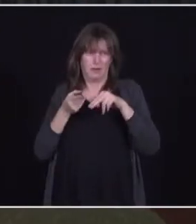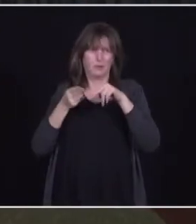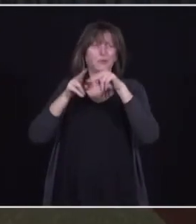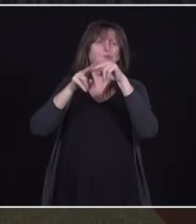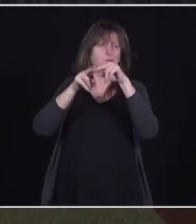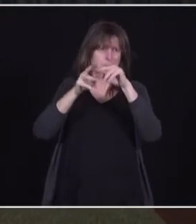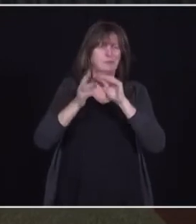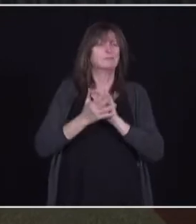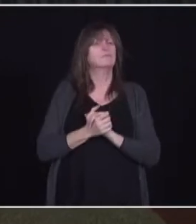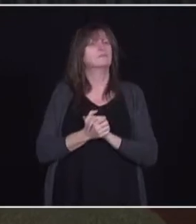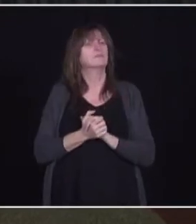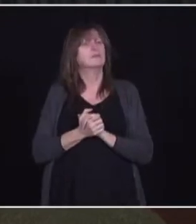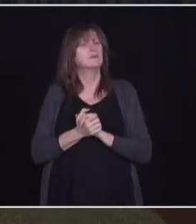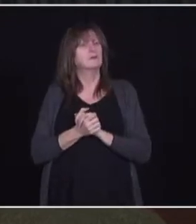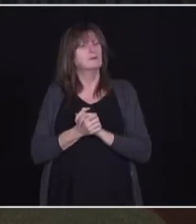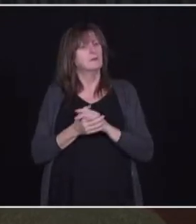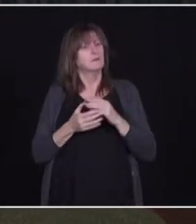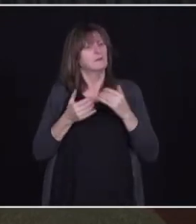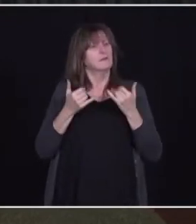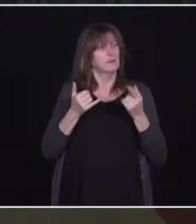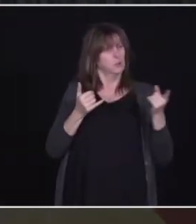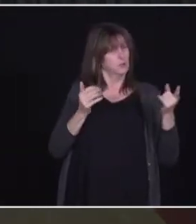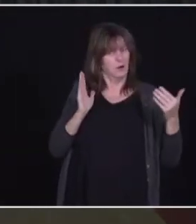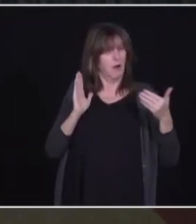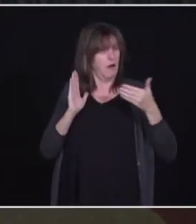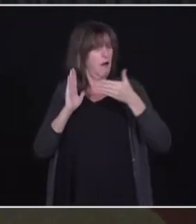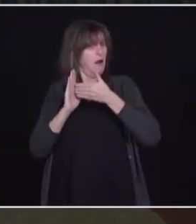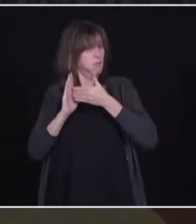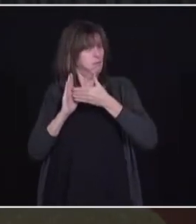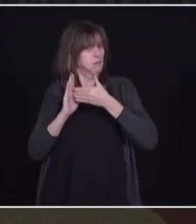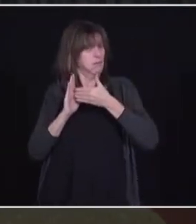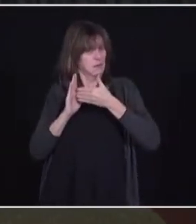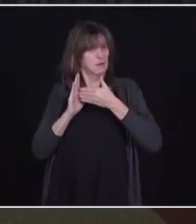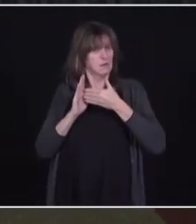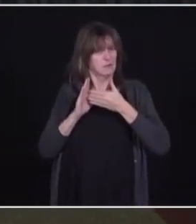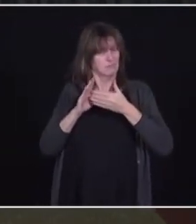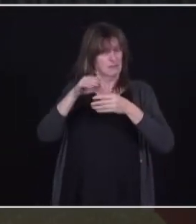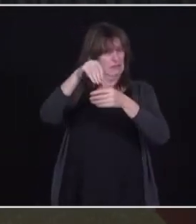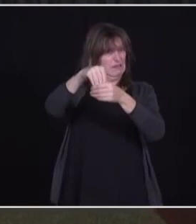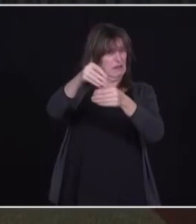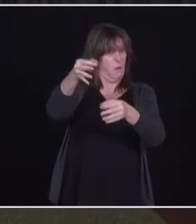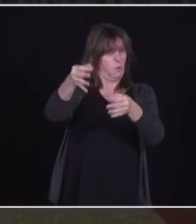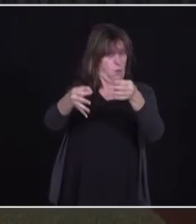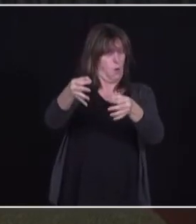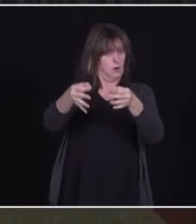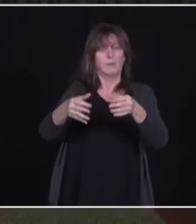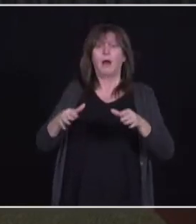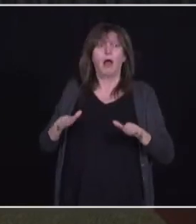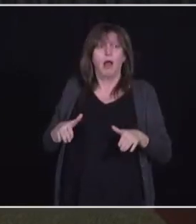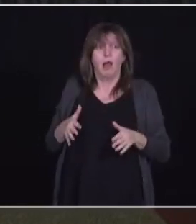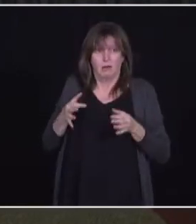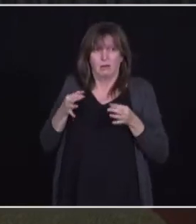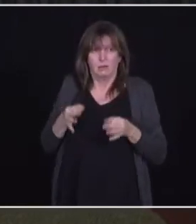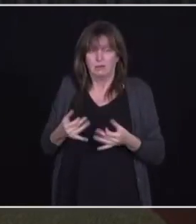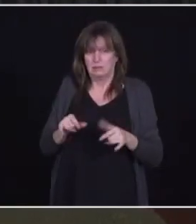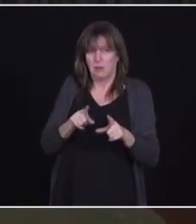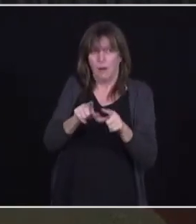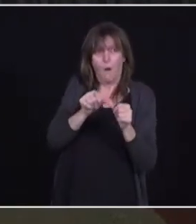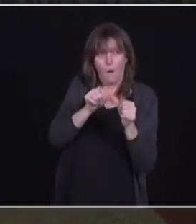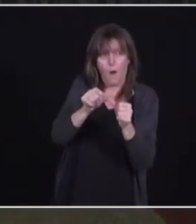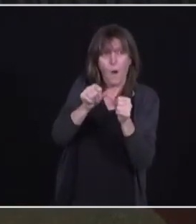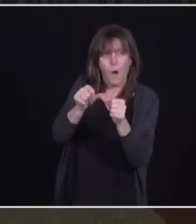fighting the carbon tax in court, and that case has not yet been decided. When asked, the Prime Minister said that,